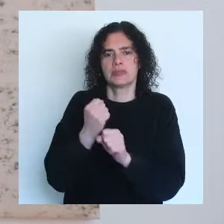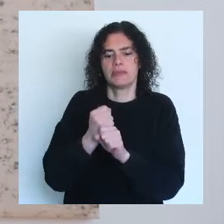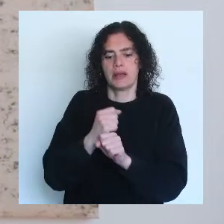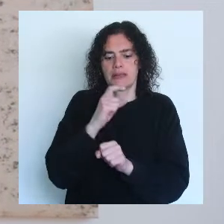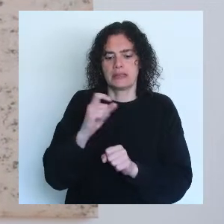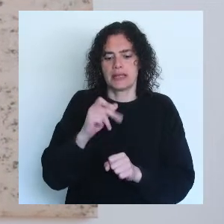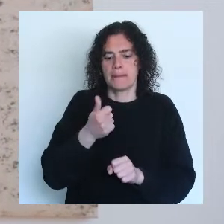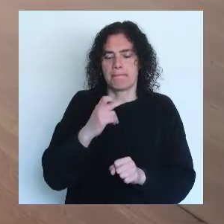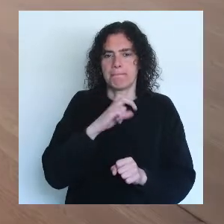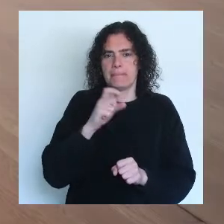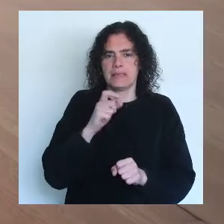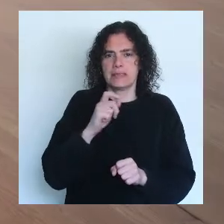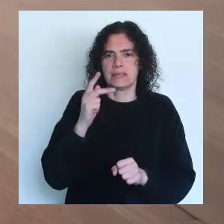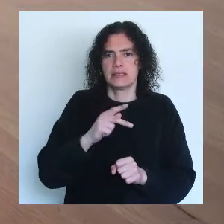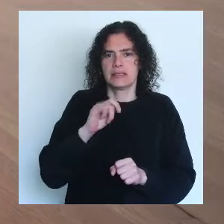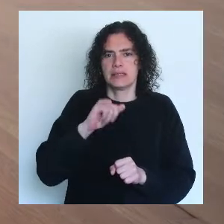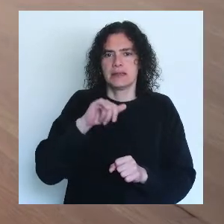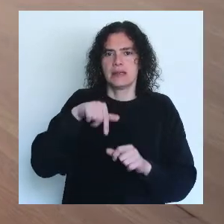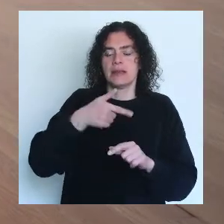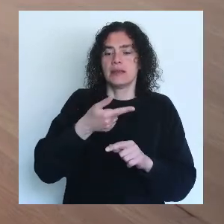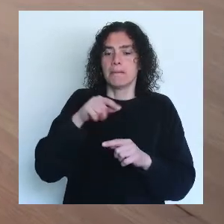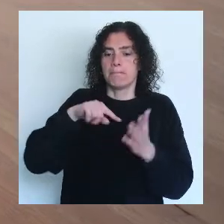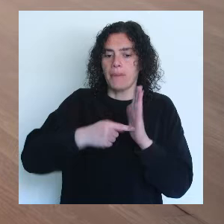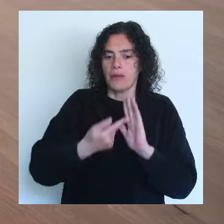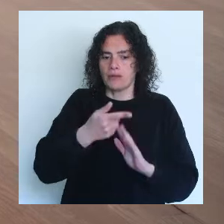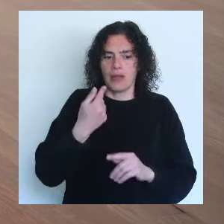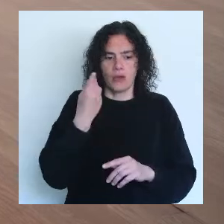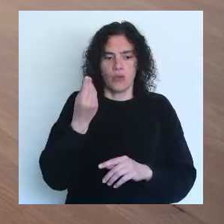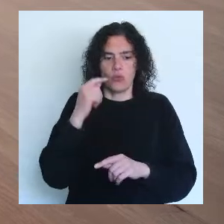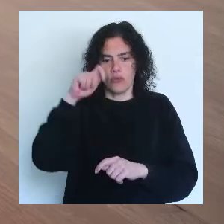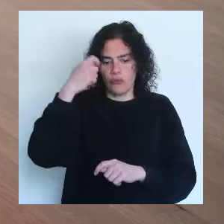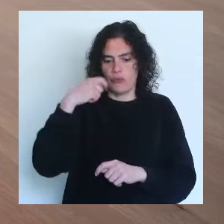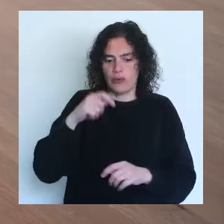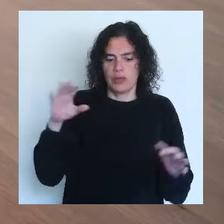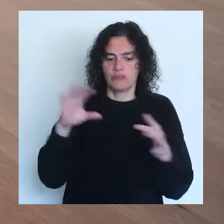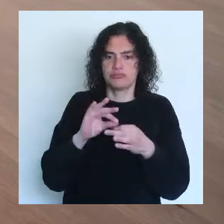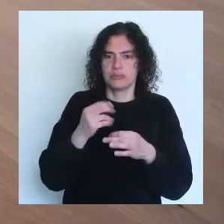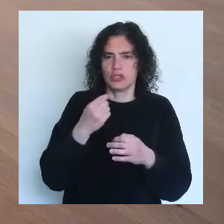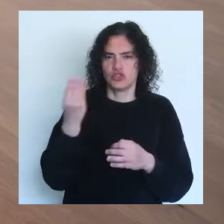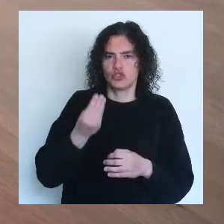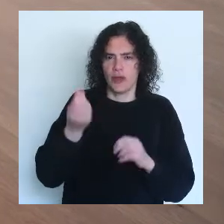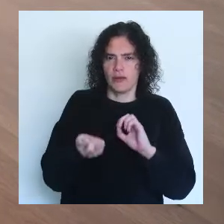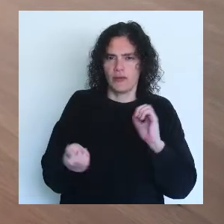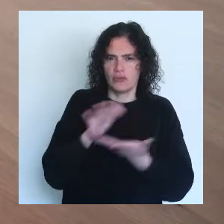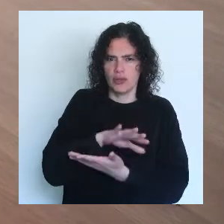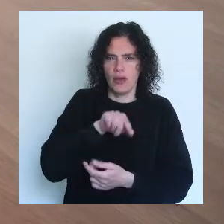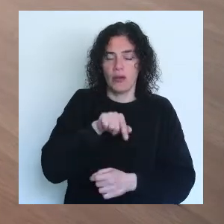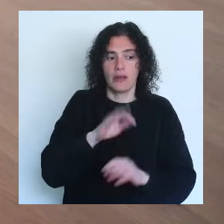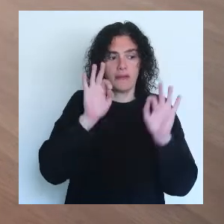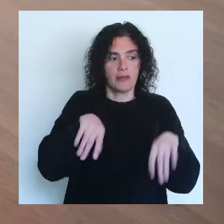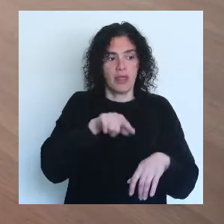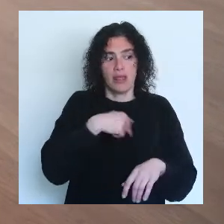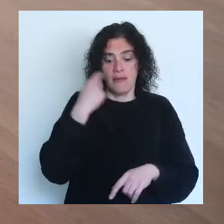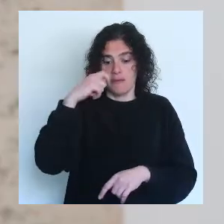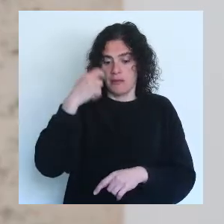Antonioni's work called Zabriskie Point. Zabriskie Point is basically a movie about youth revolution. And